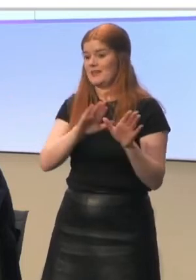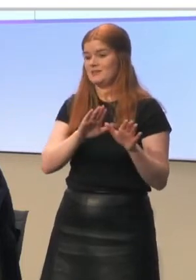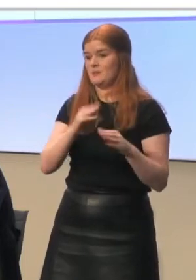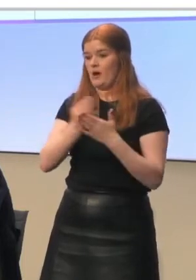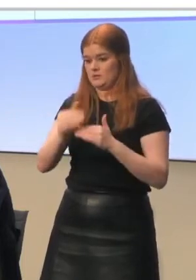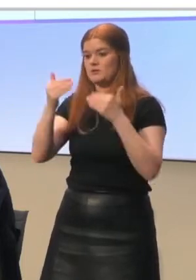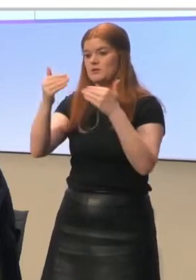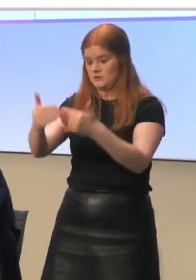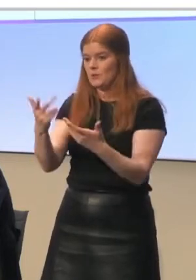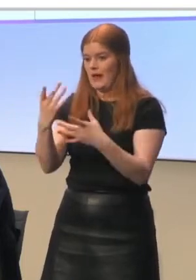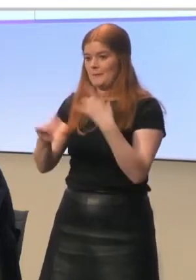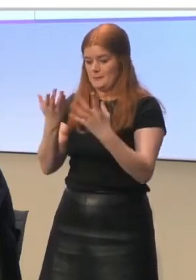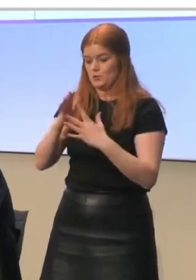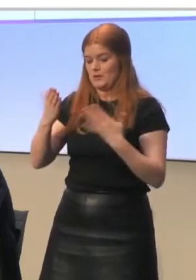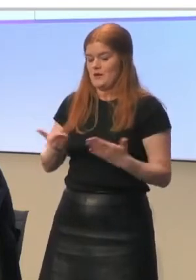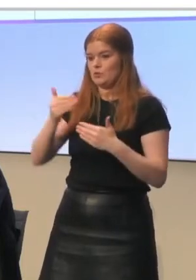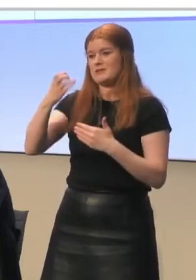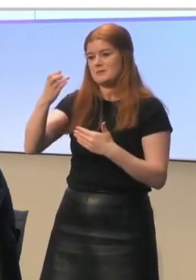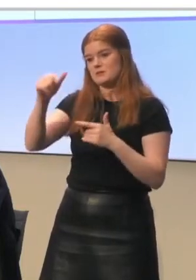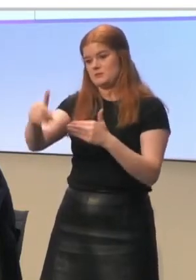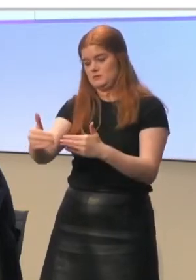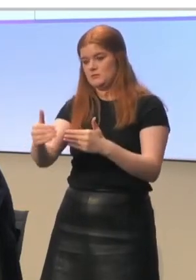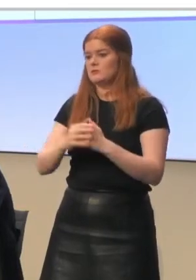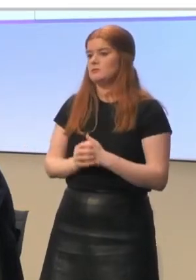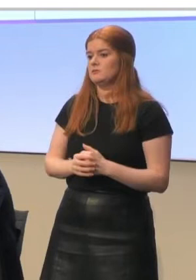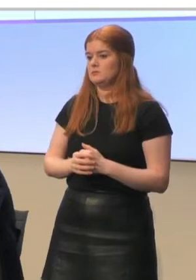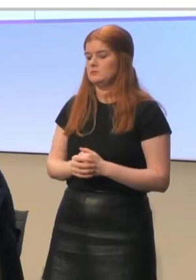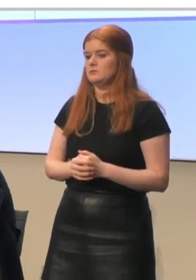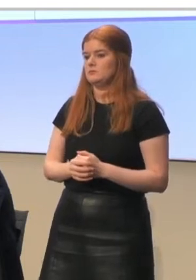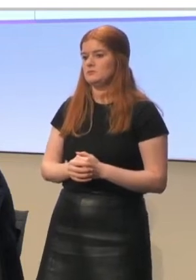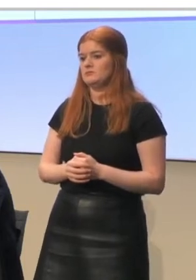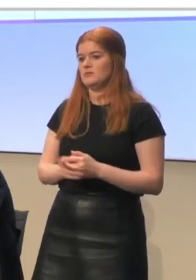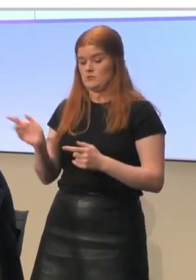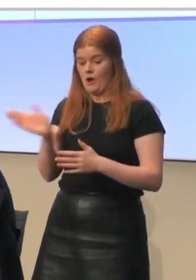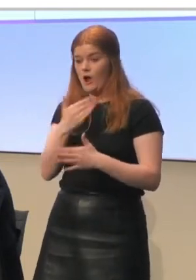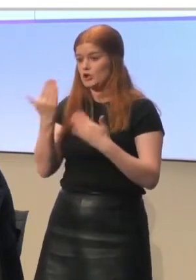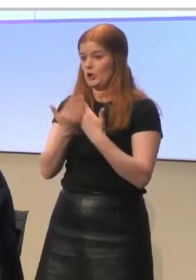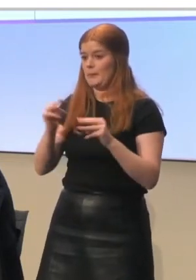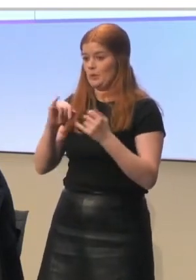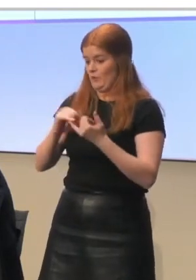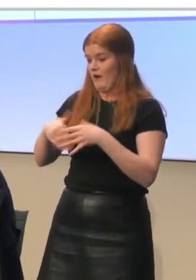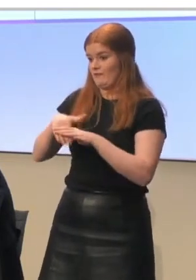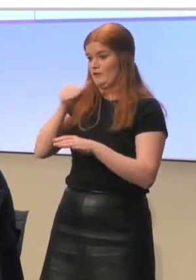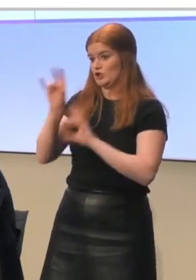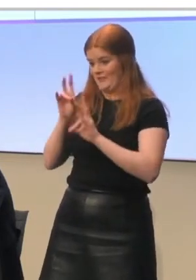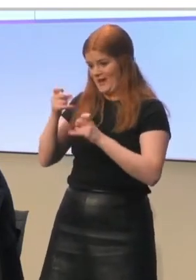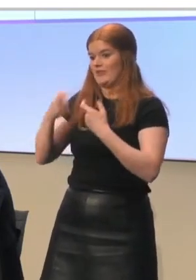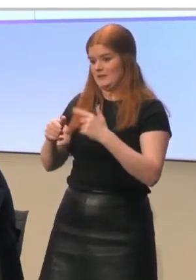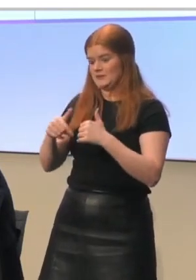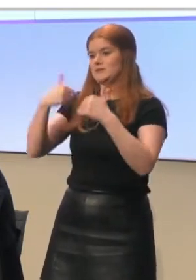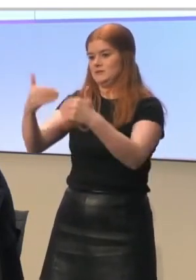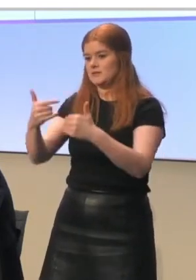going to be taking place between now and Christmas probably, with those young people who took part in the first wave of the survey, and then a separate